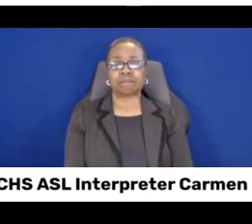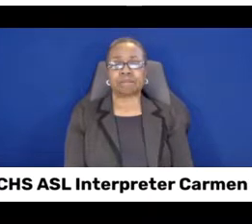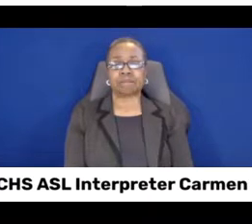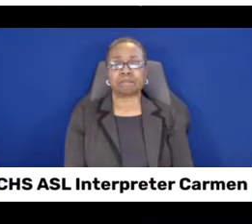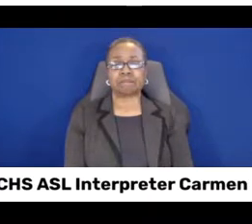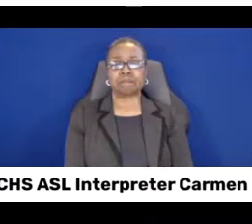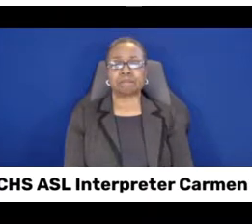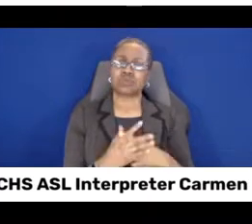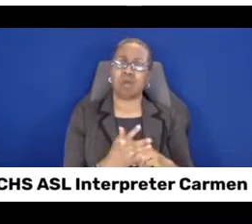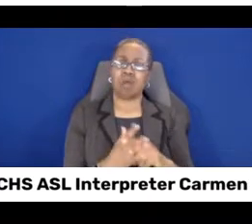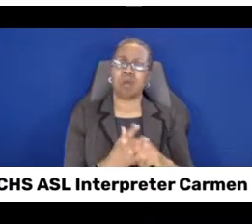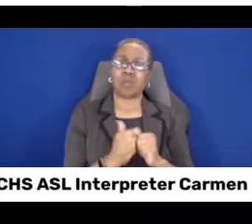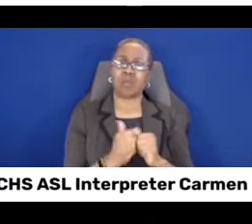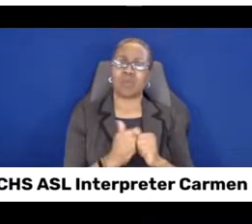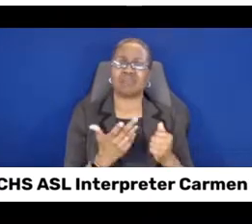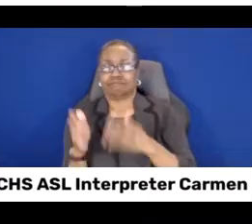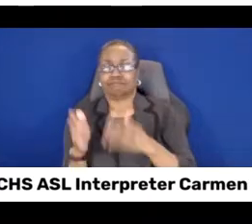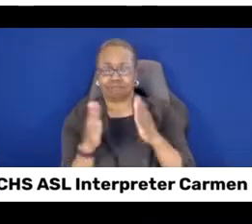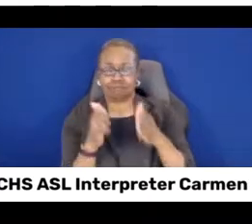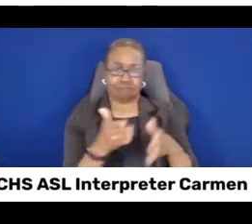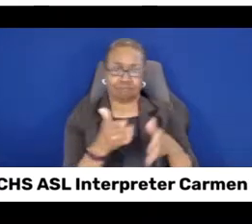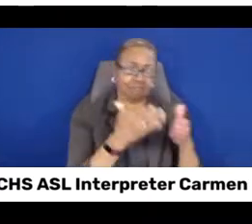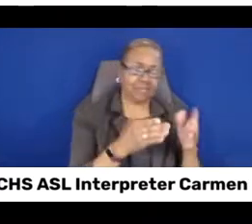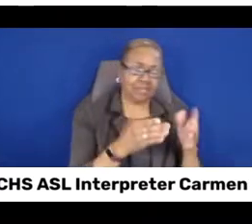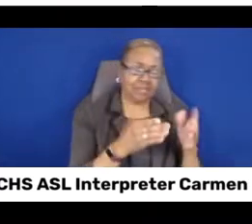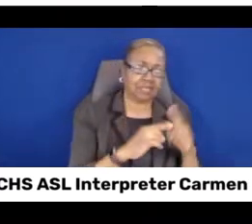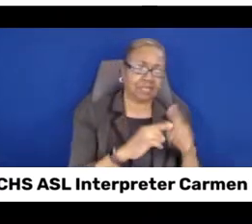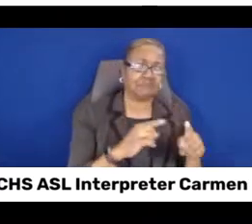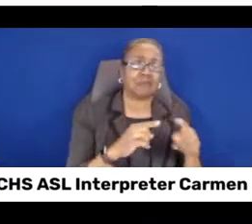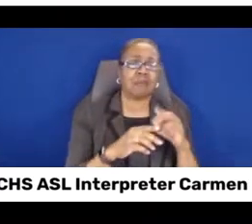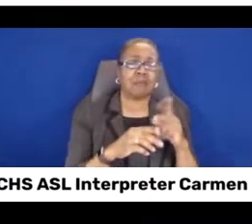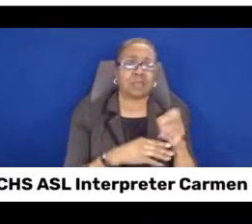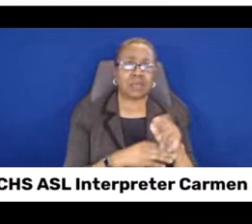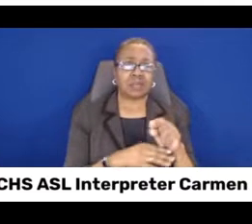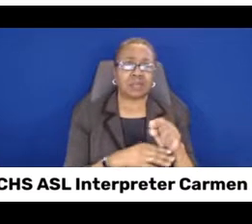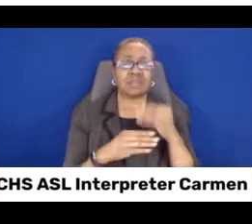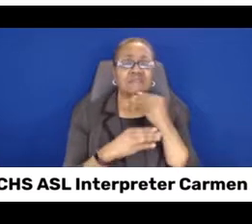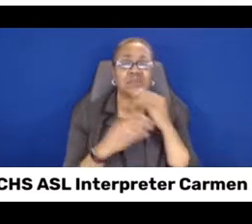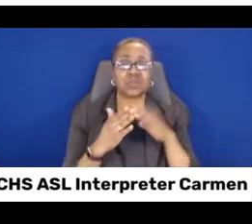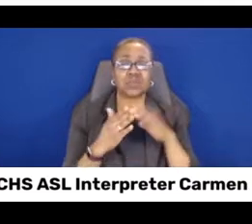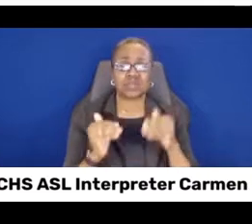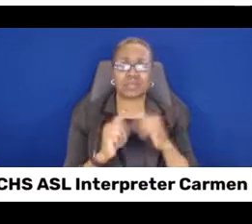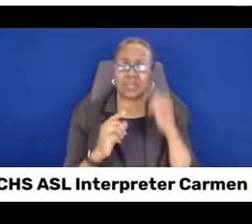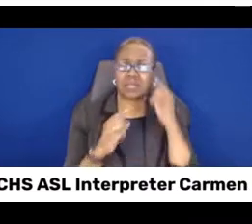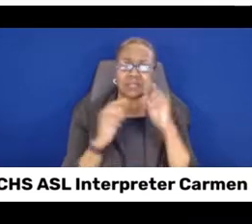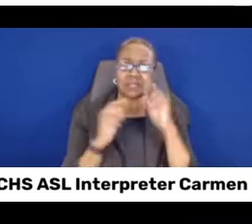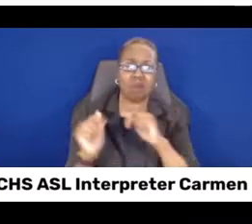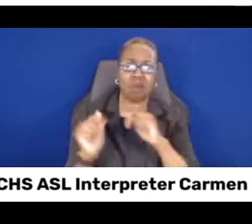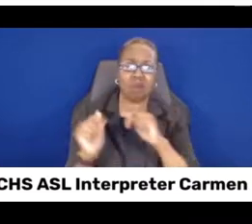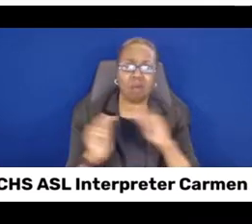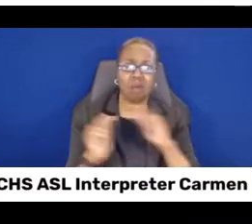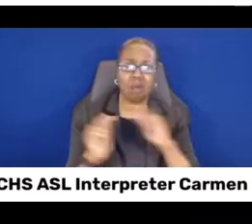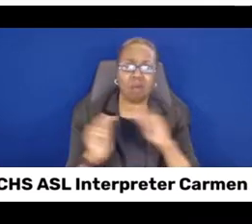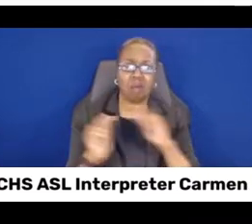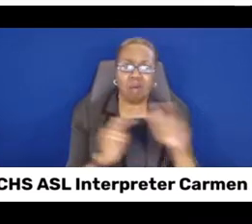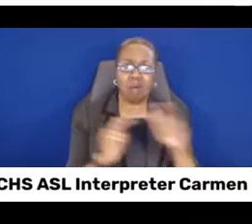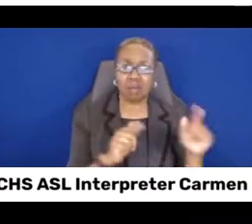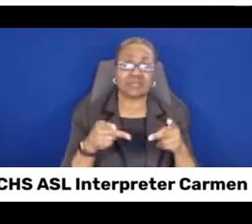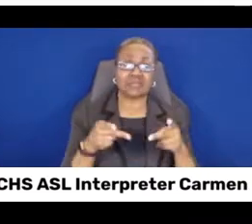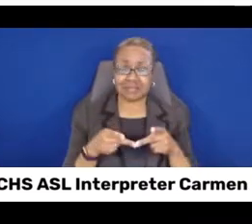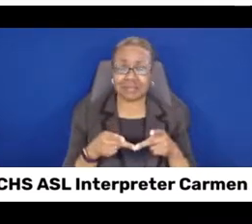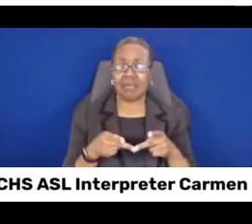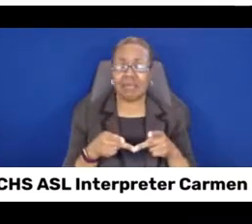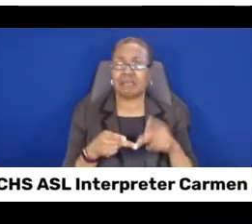food system. And so we had to look at all of those different pillars and all of these different spaces, and then come up with priorities on how we push